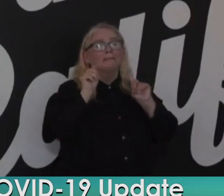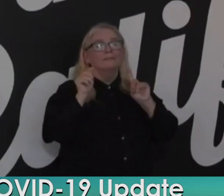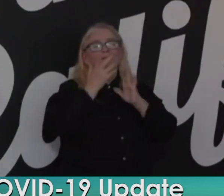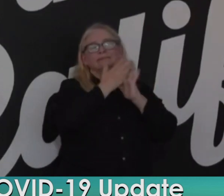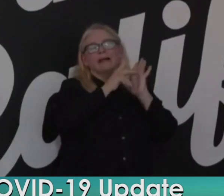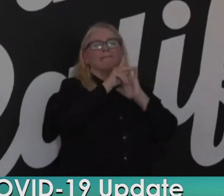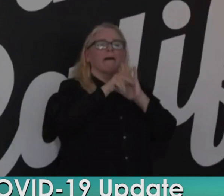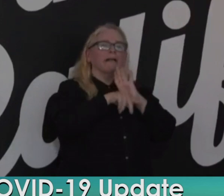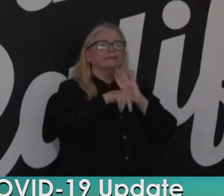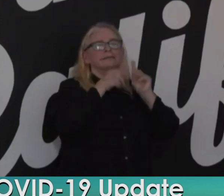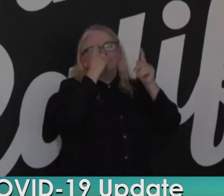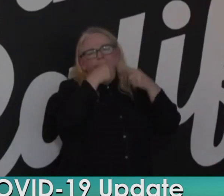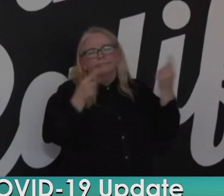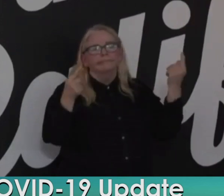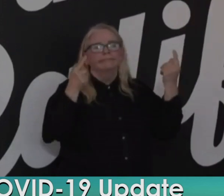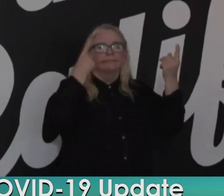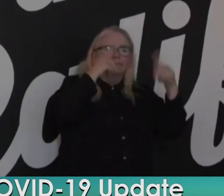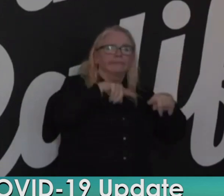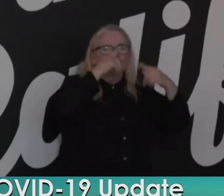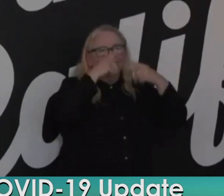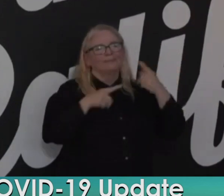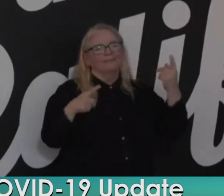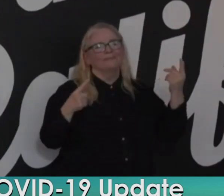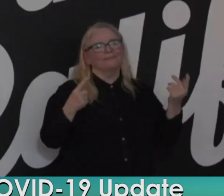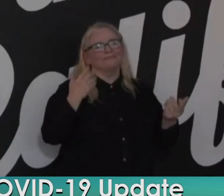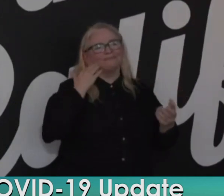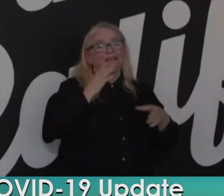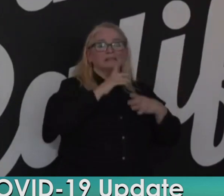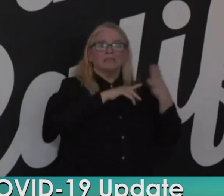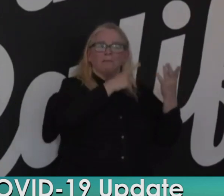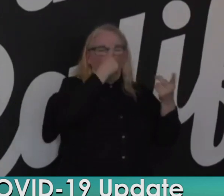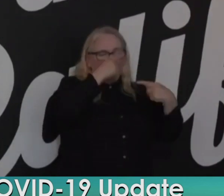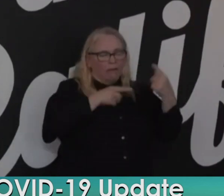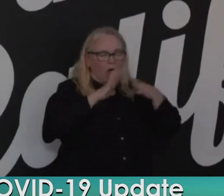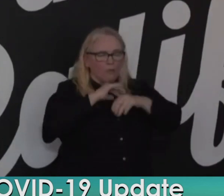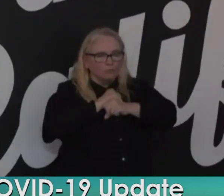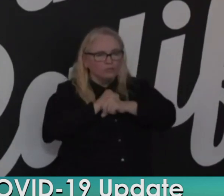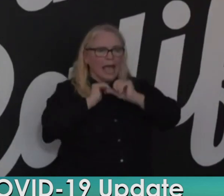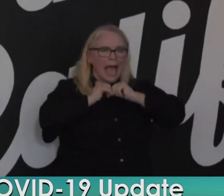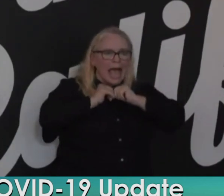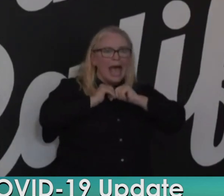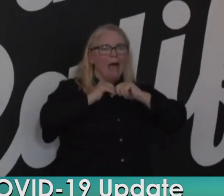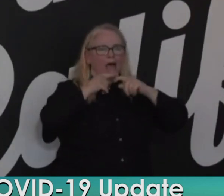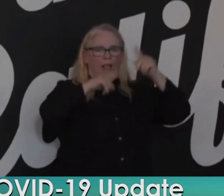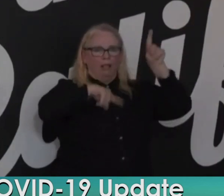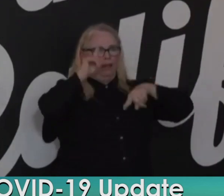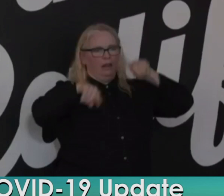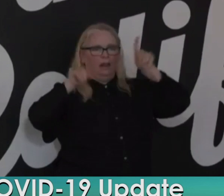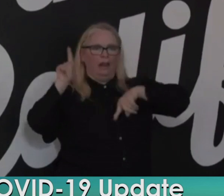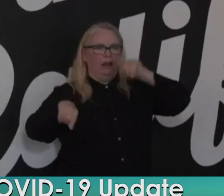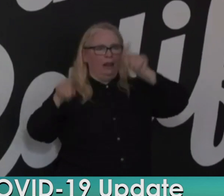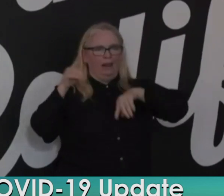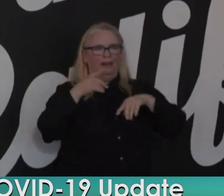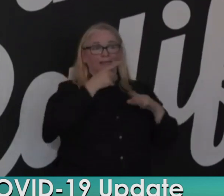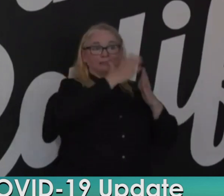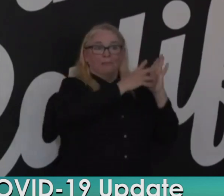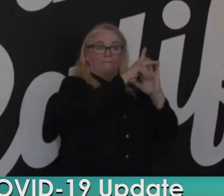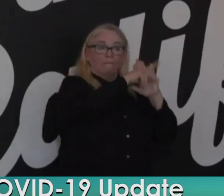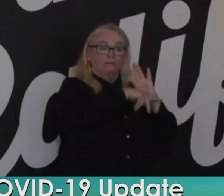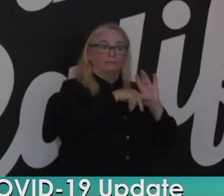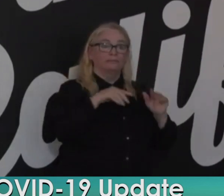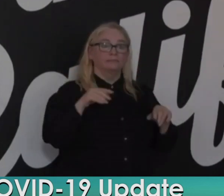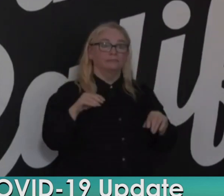on issues related to keeping people safe and healthy as it relates to policies like sanctuary that have been in